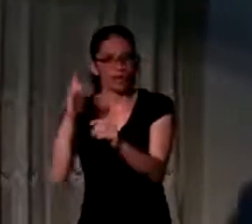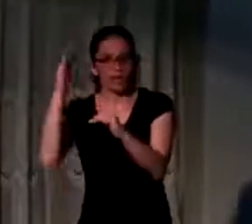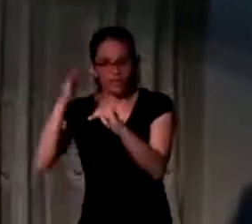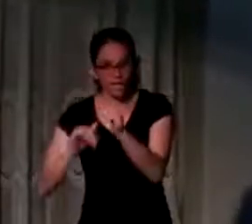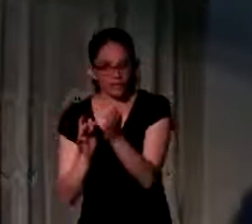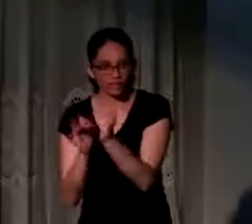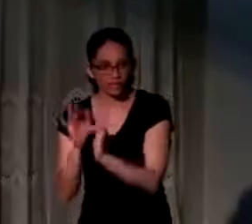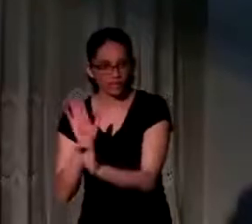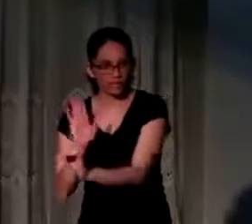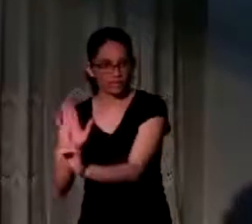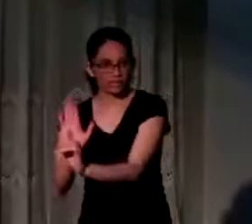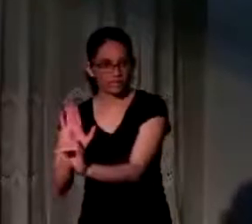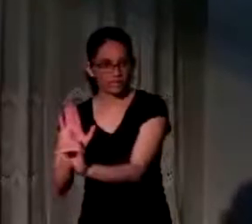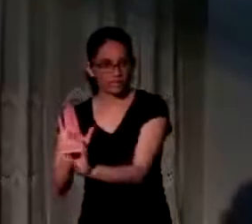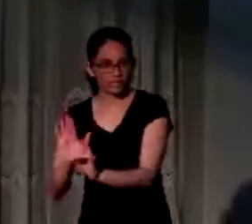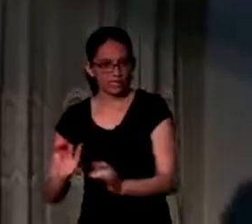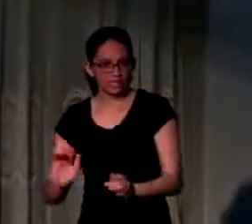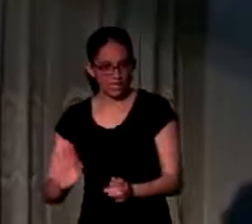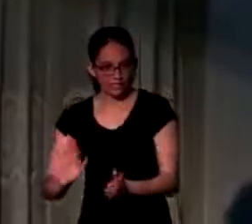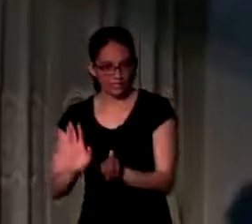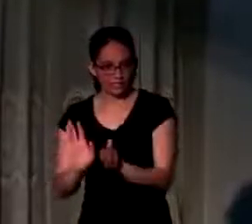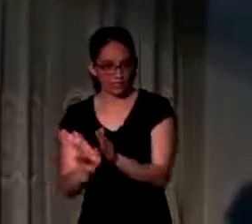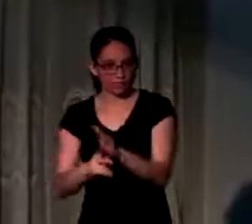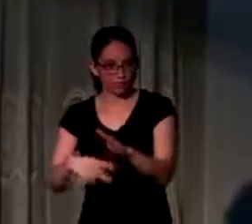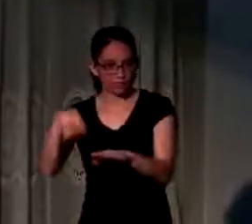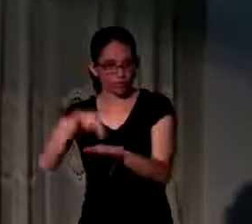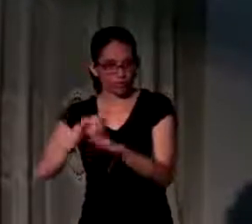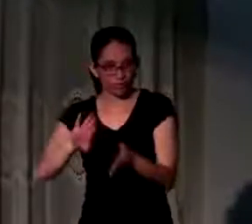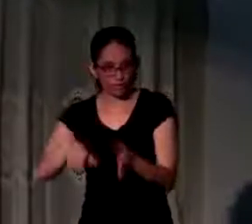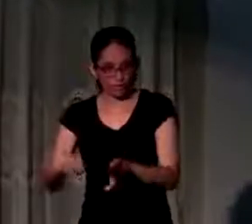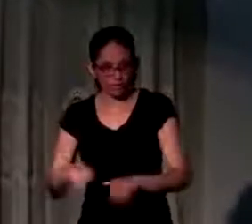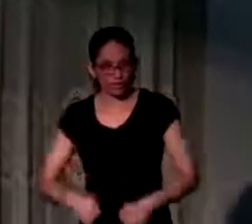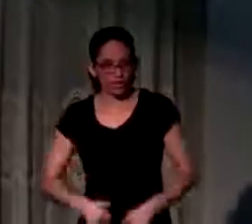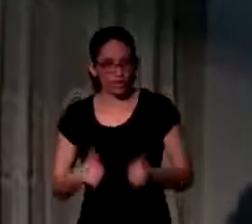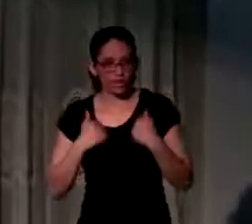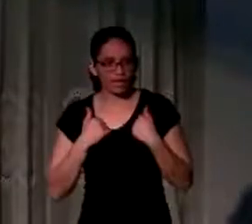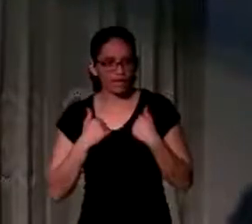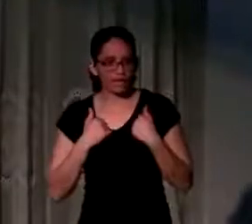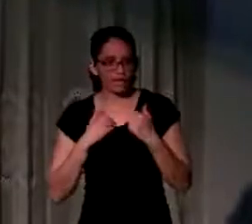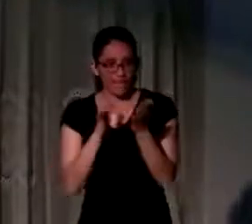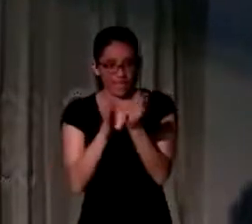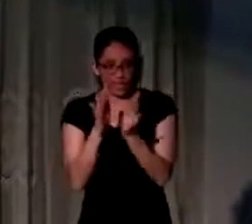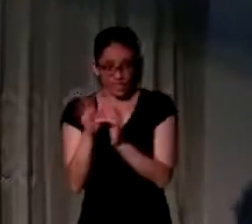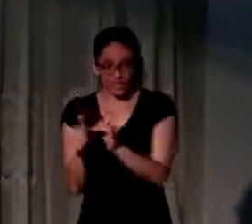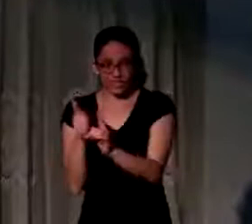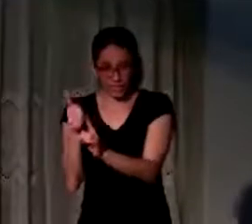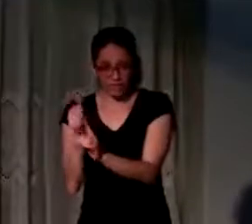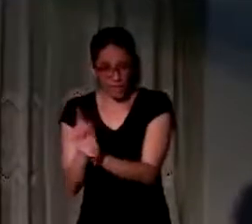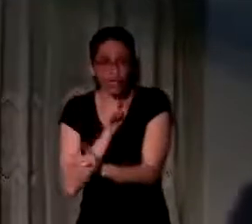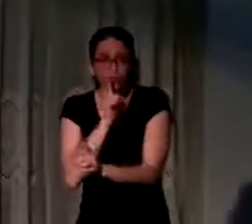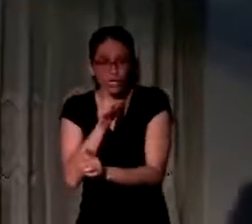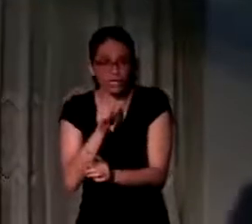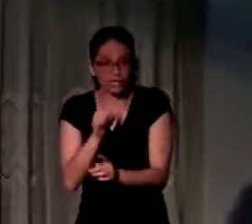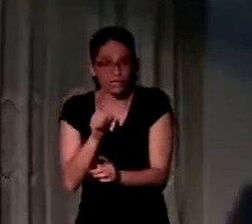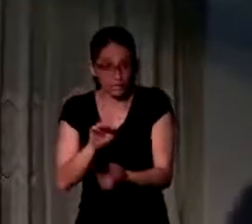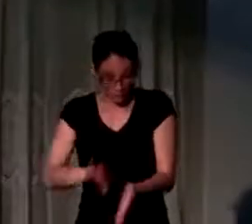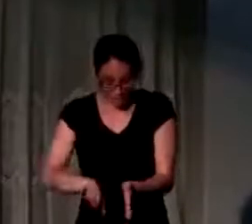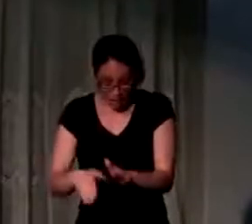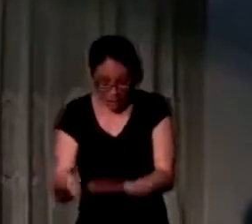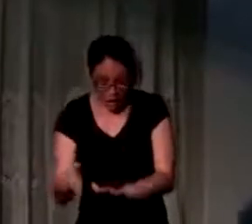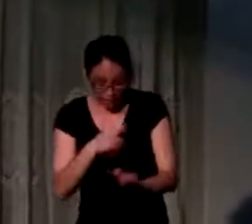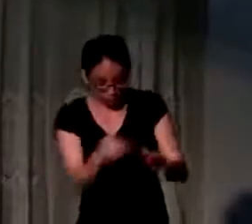every sort than the great sign which God hath given us, that Christ died and he rose again from the